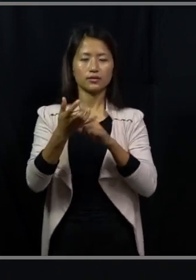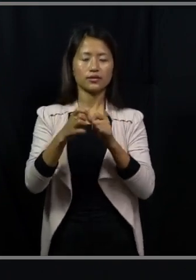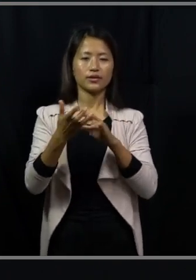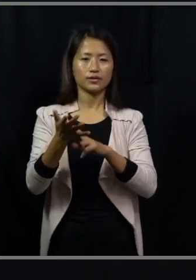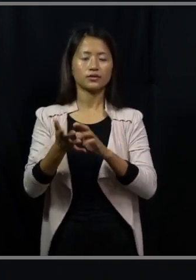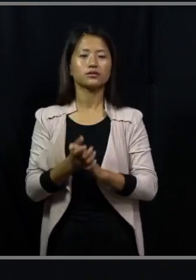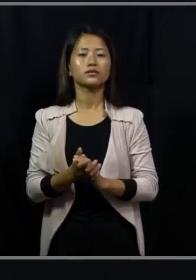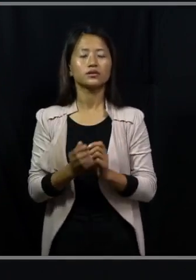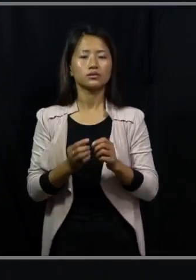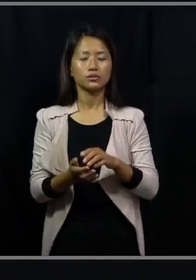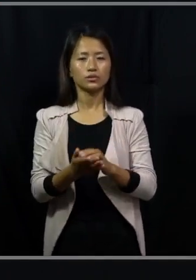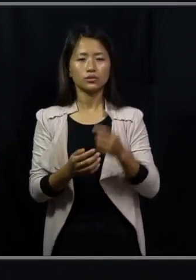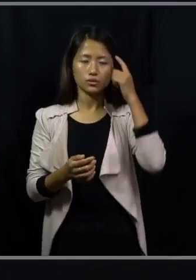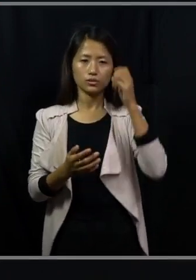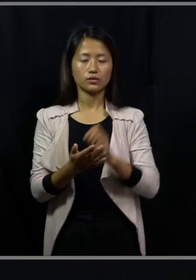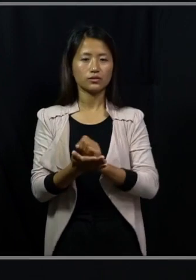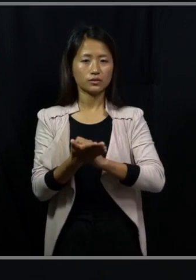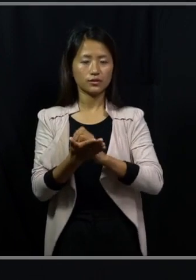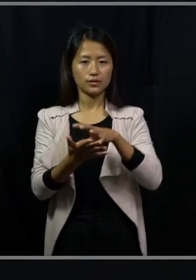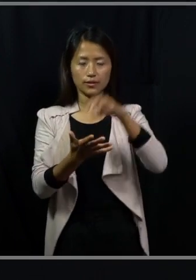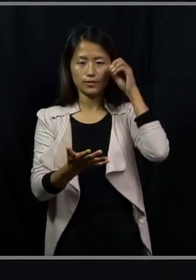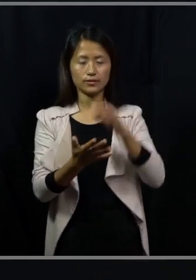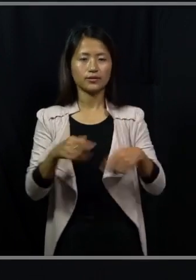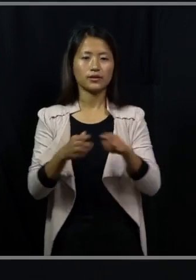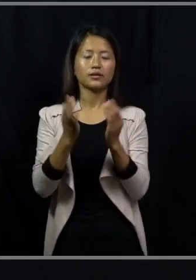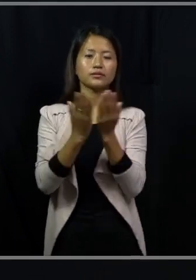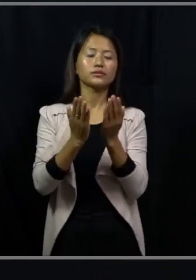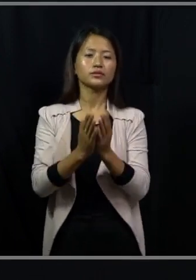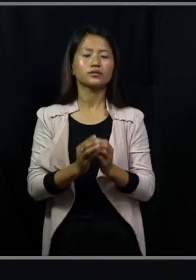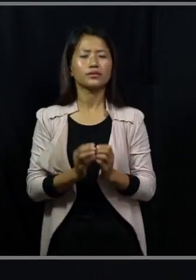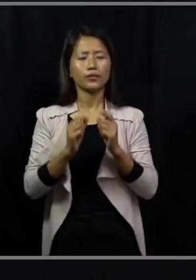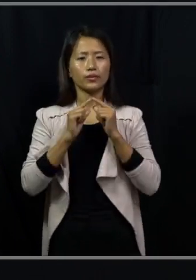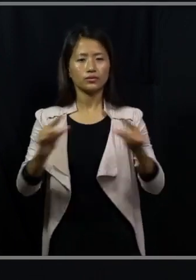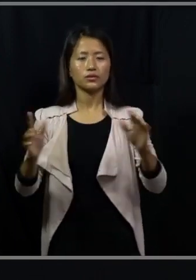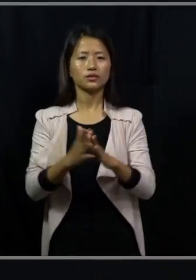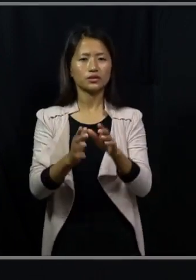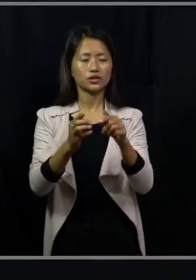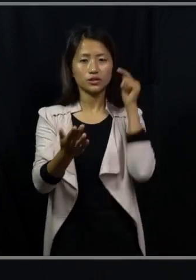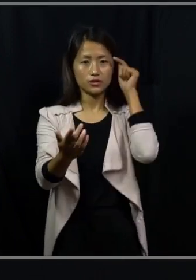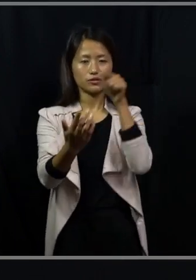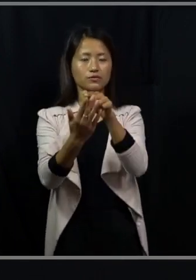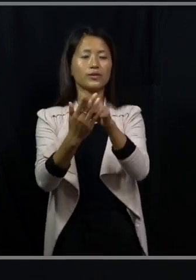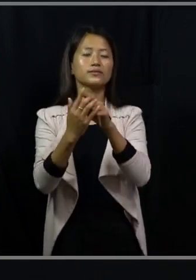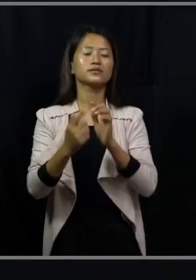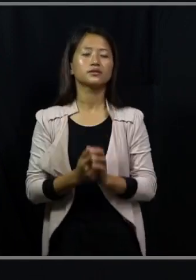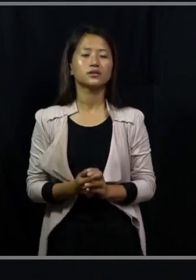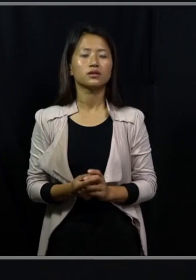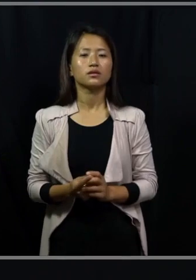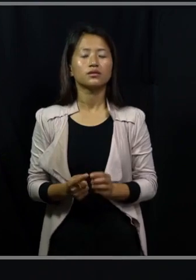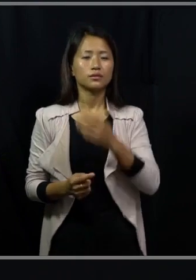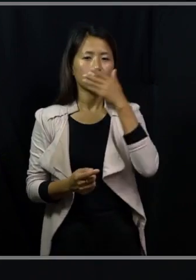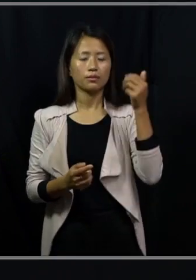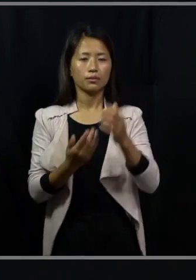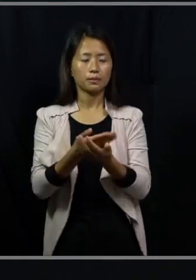learn to read and to write was considered the greatest achievement. And so the scribes, this group of people, they formed the